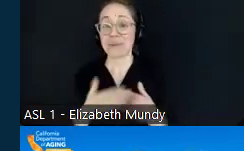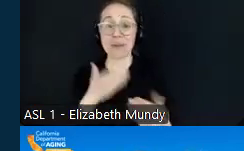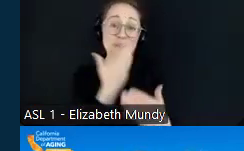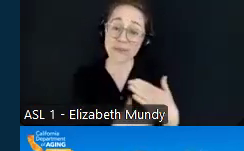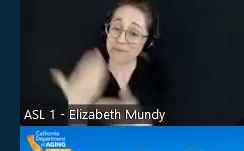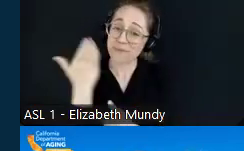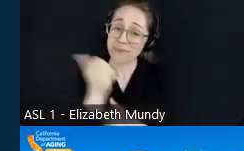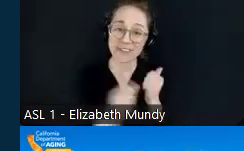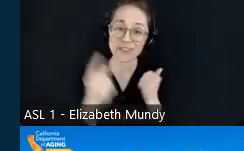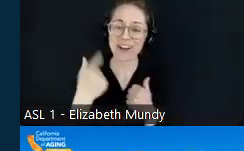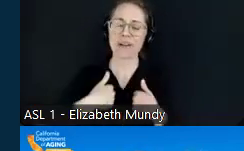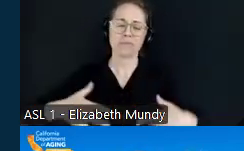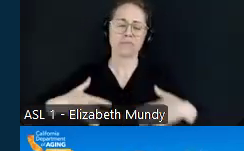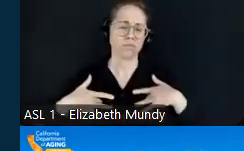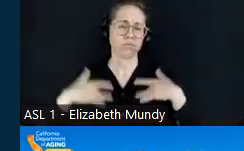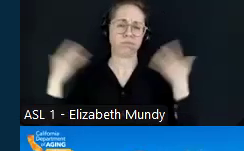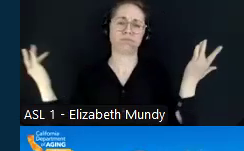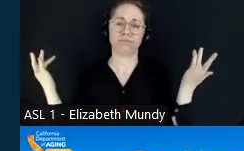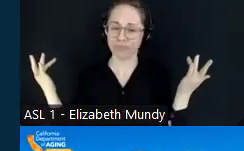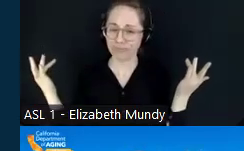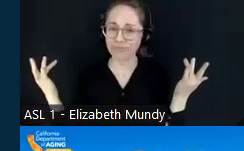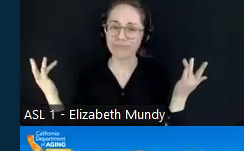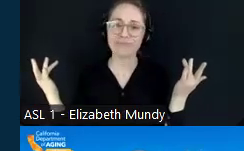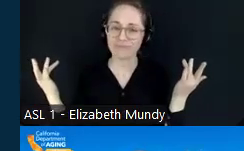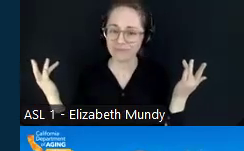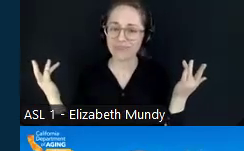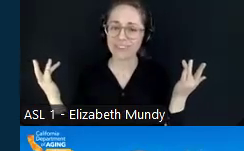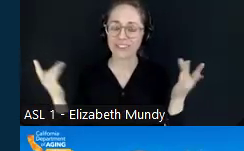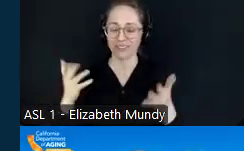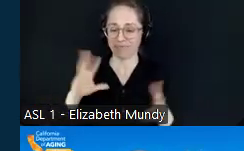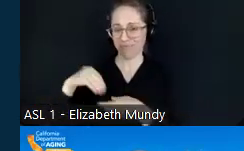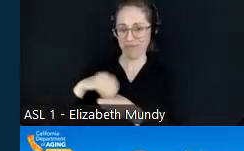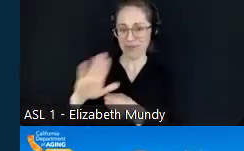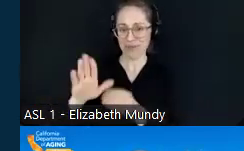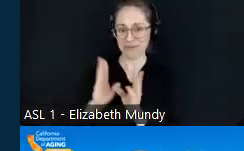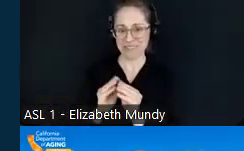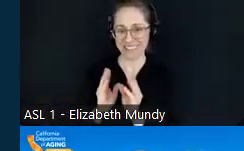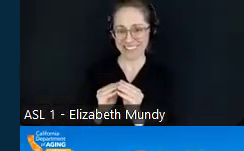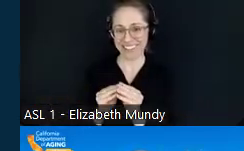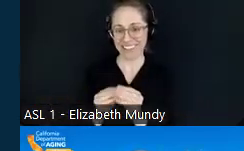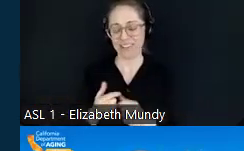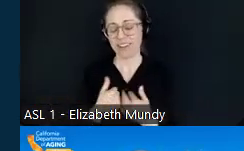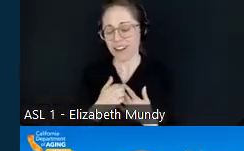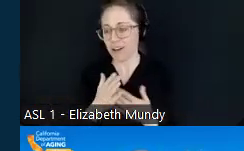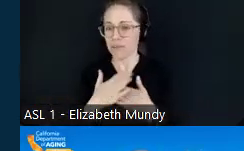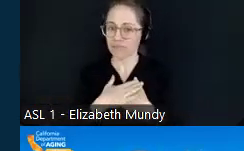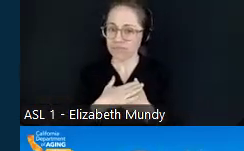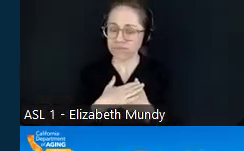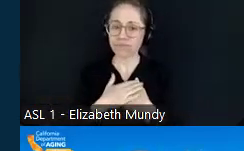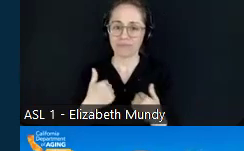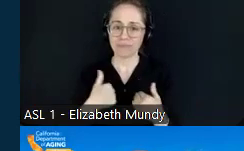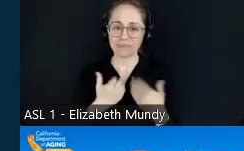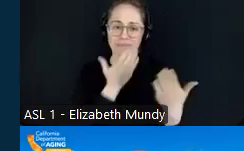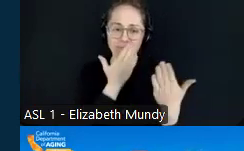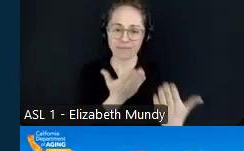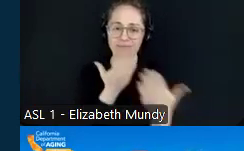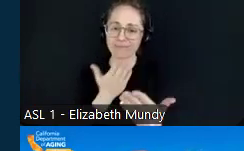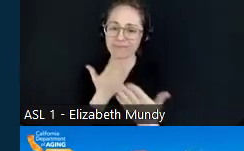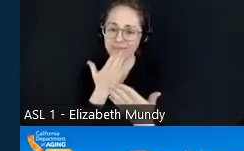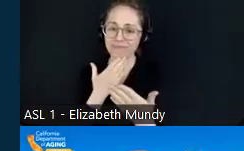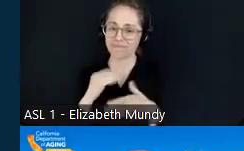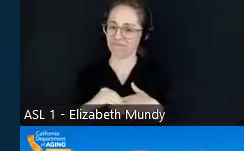to start your meeting this morning just in gratitude. As Susan said,